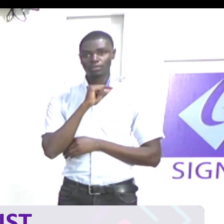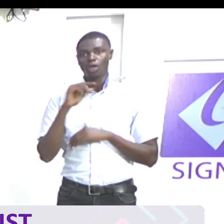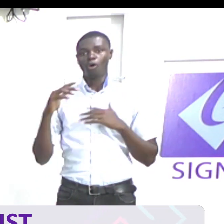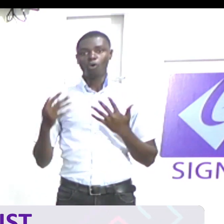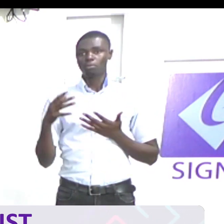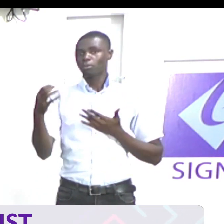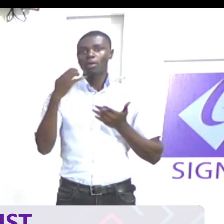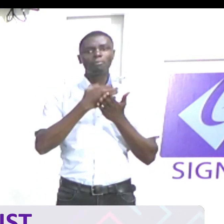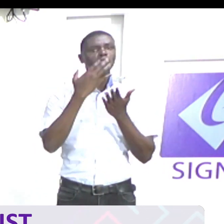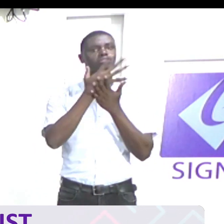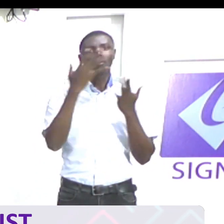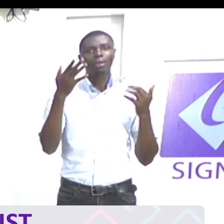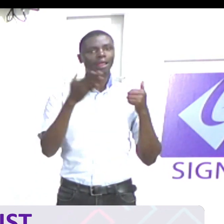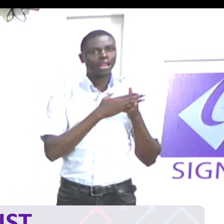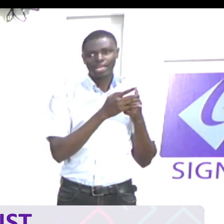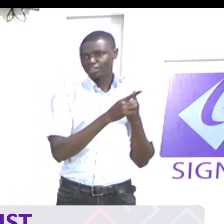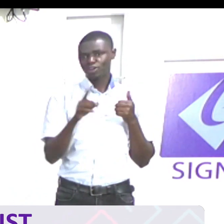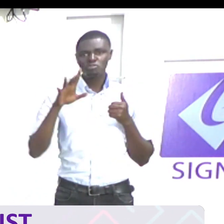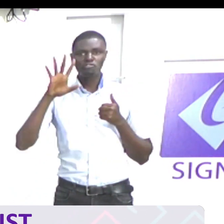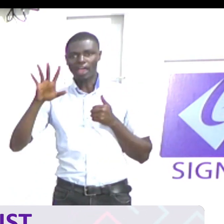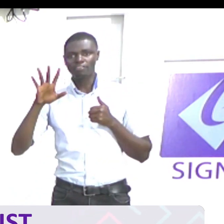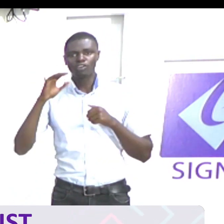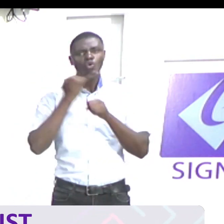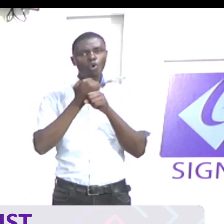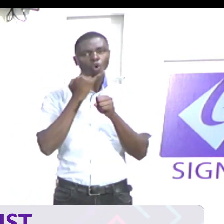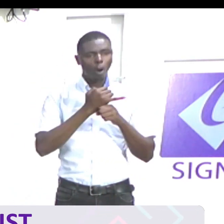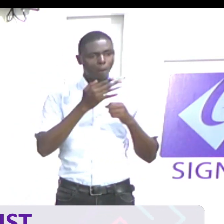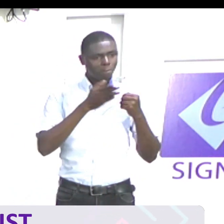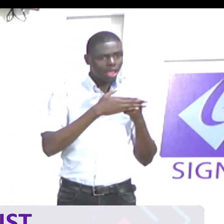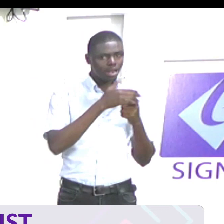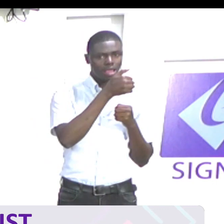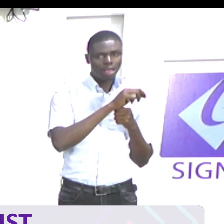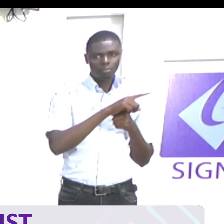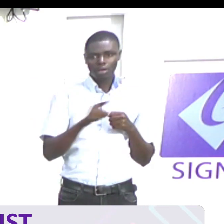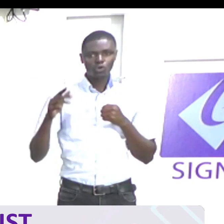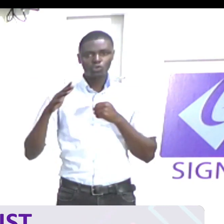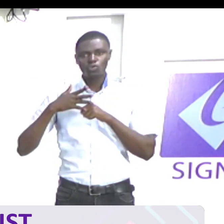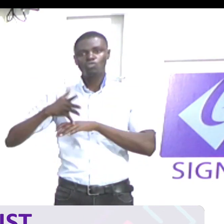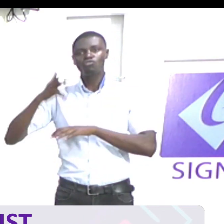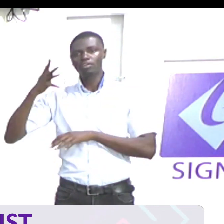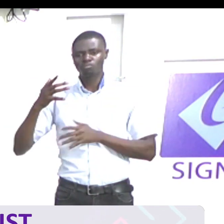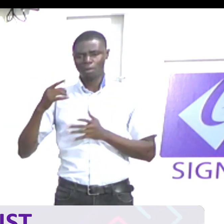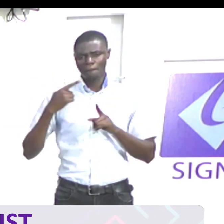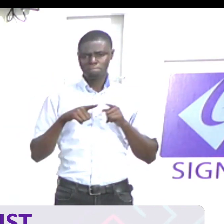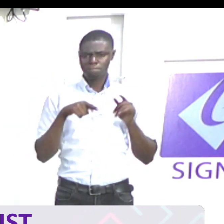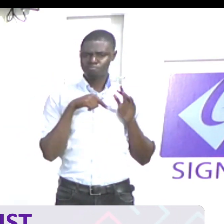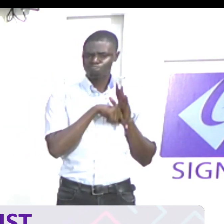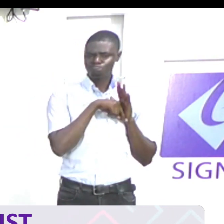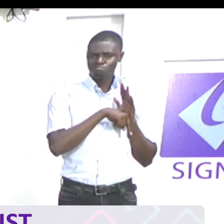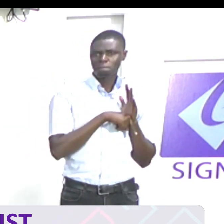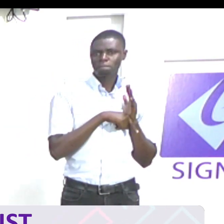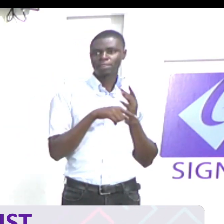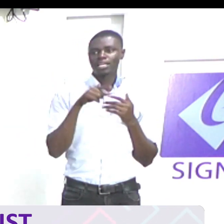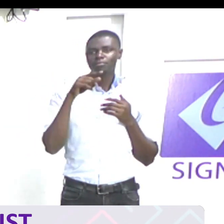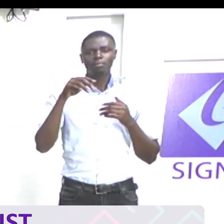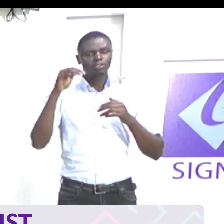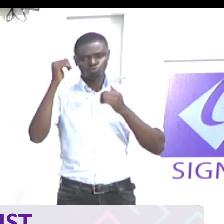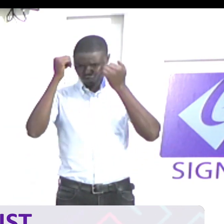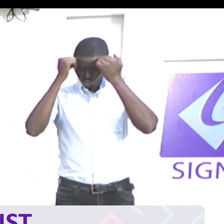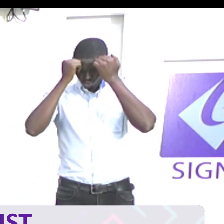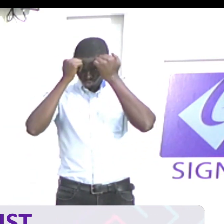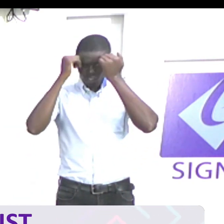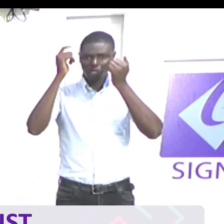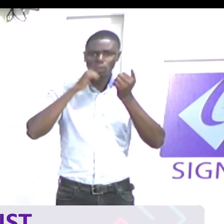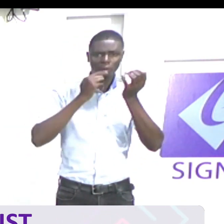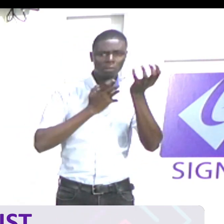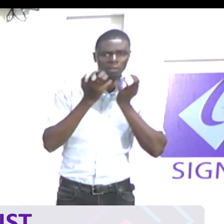you're employed somewhere 9 to 5 kind of setting of pale job unajua. But then again deep down hata pale mess tu ulienda ukasoma